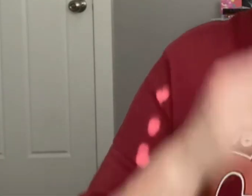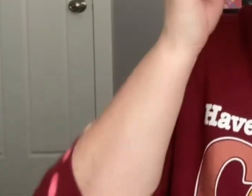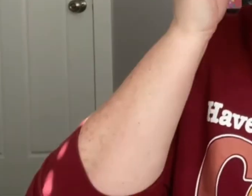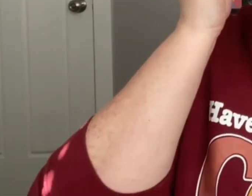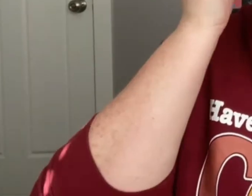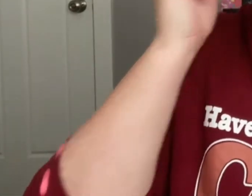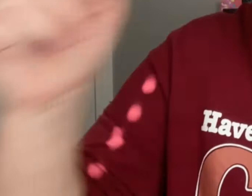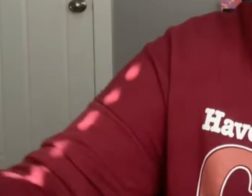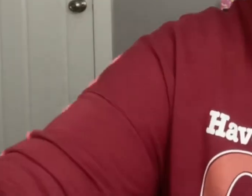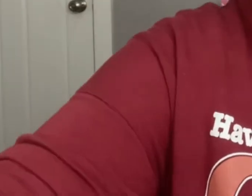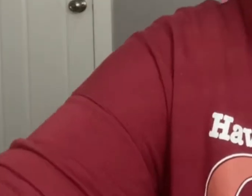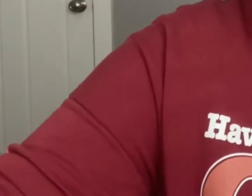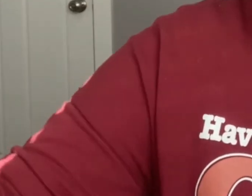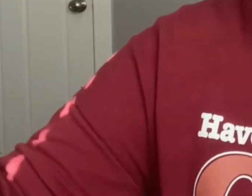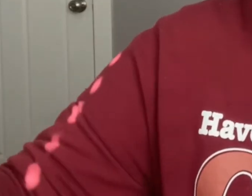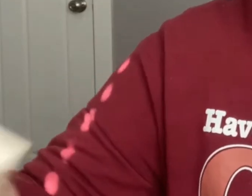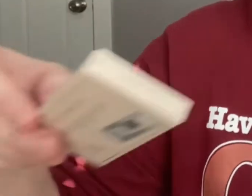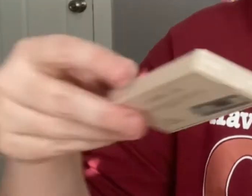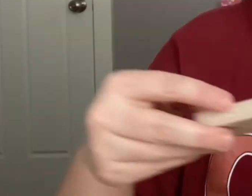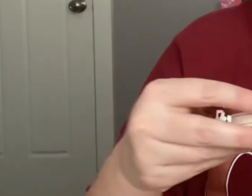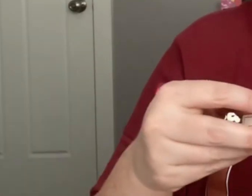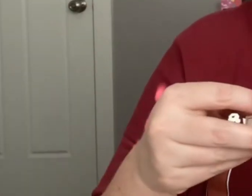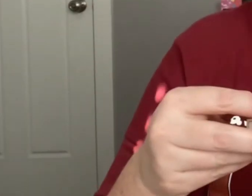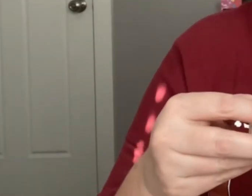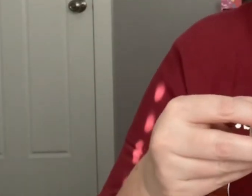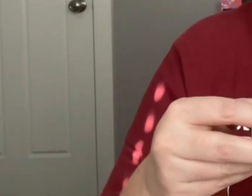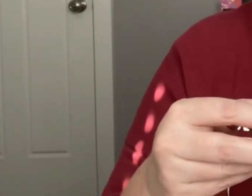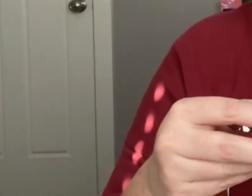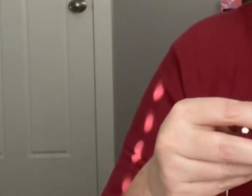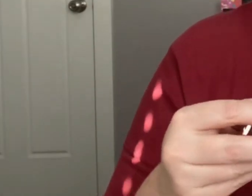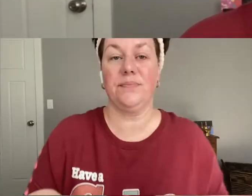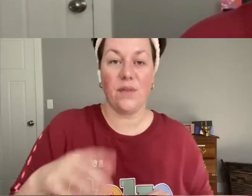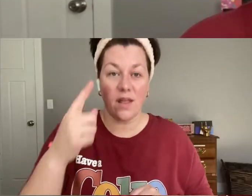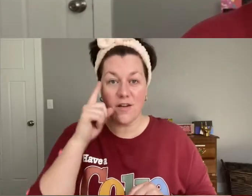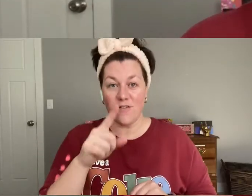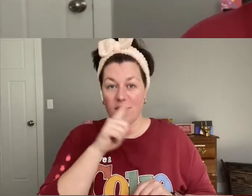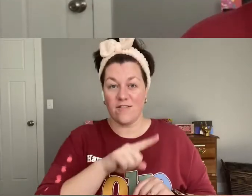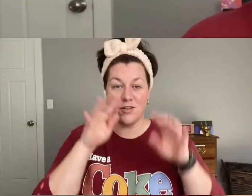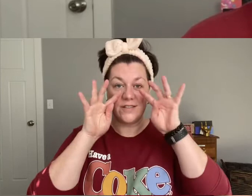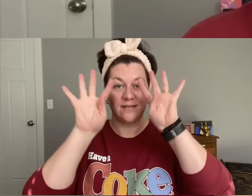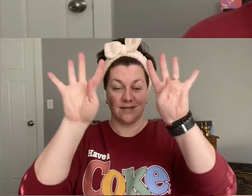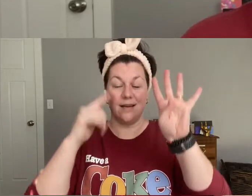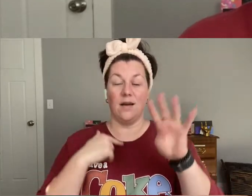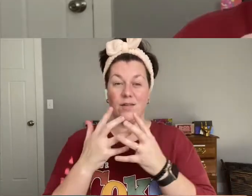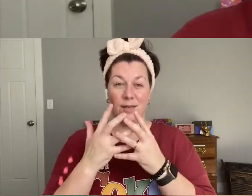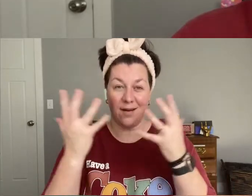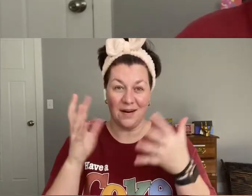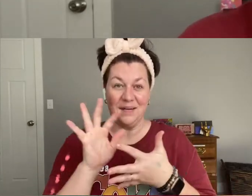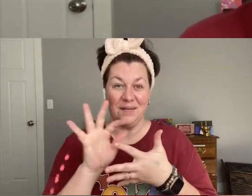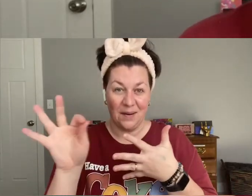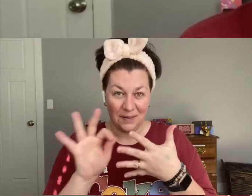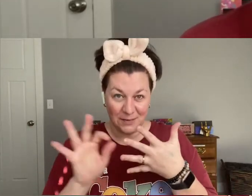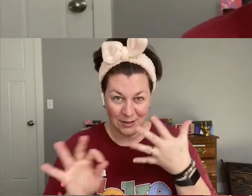so I bought a few different pair of lashes from House of Lashes recently.